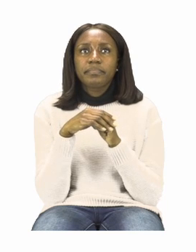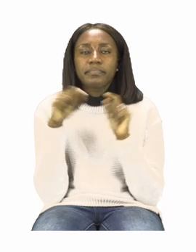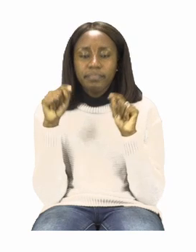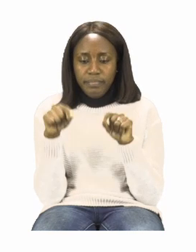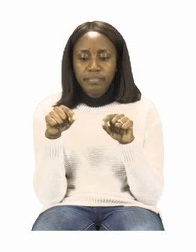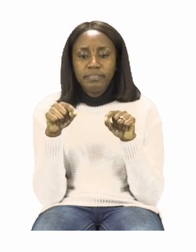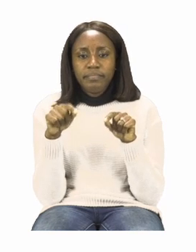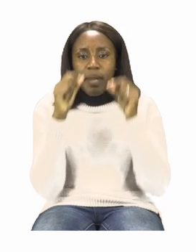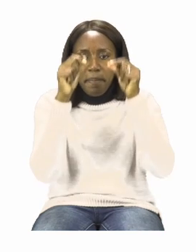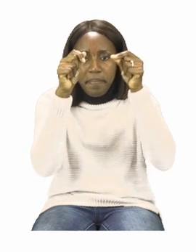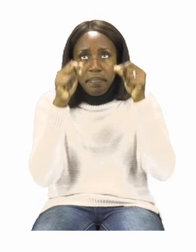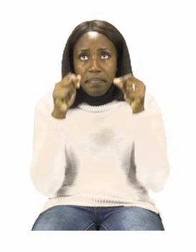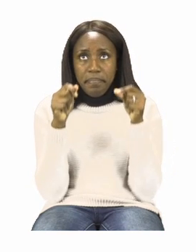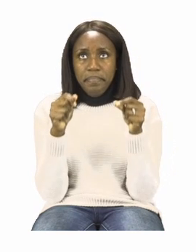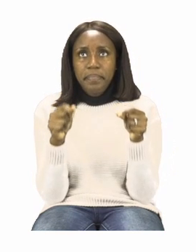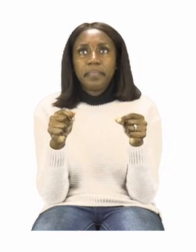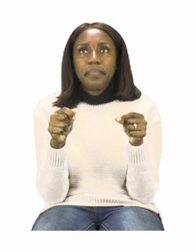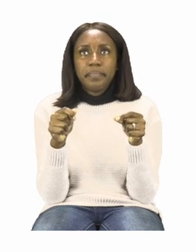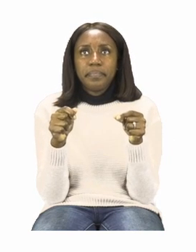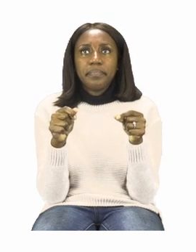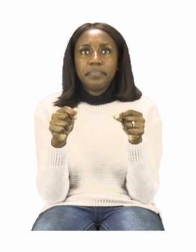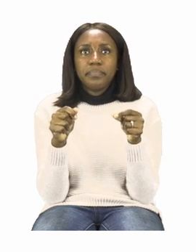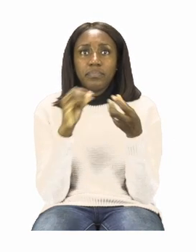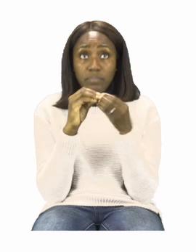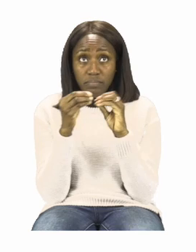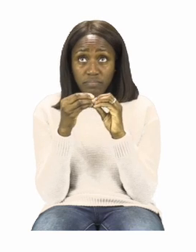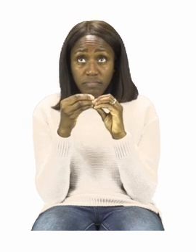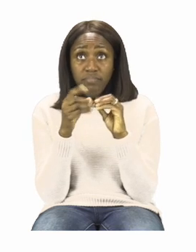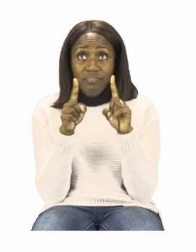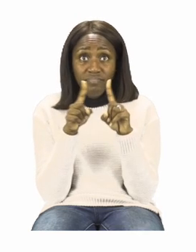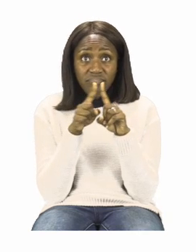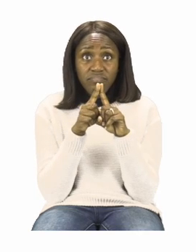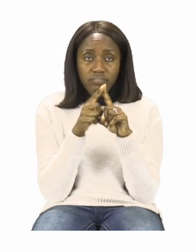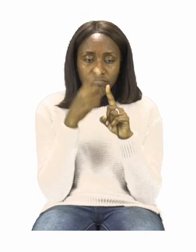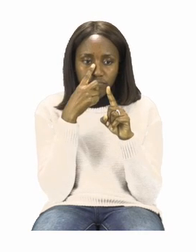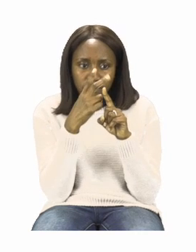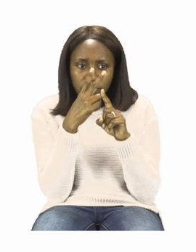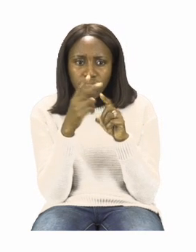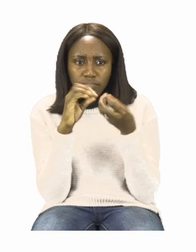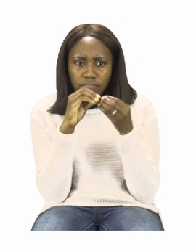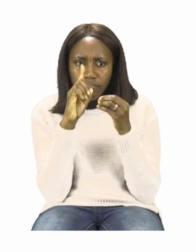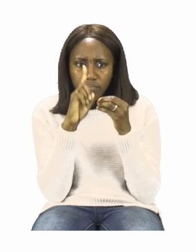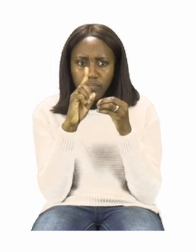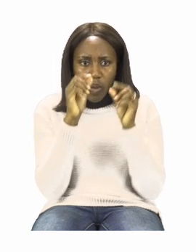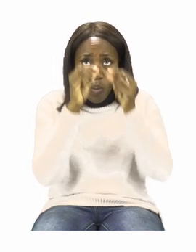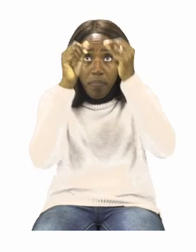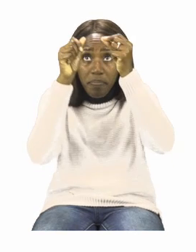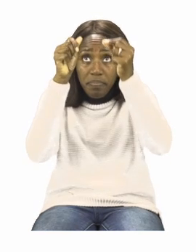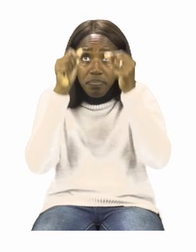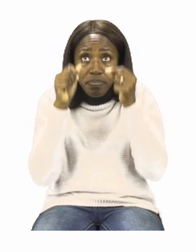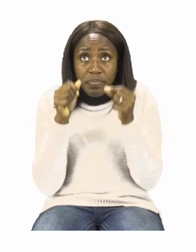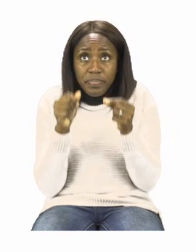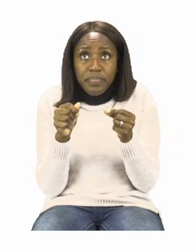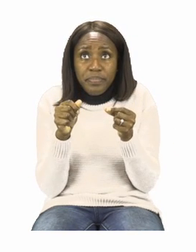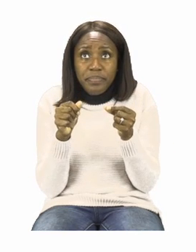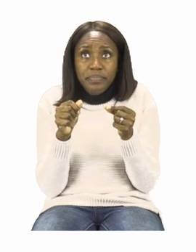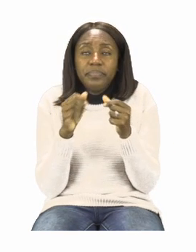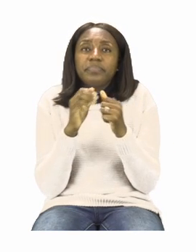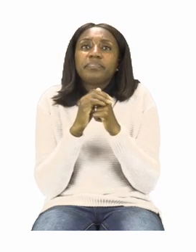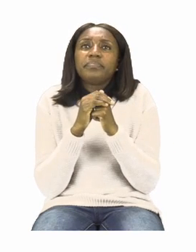paste these pictures on the numbers given to us in our